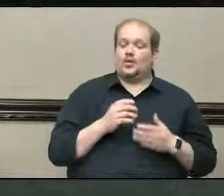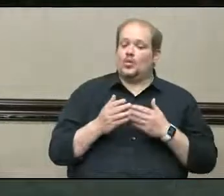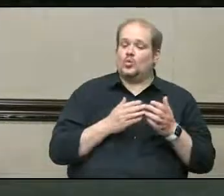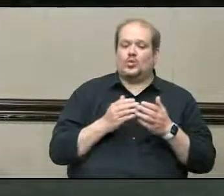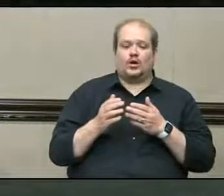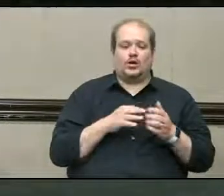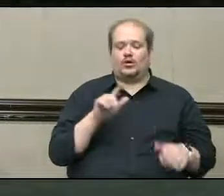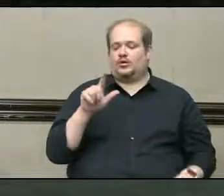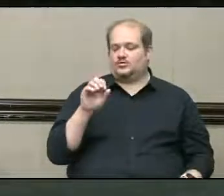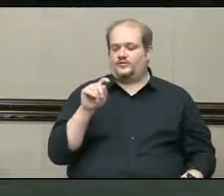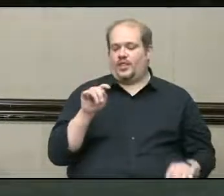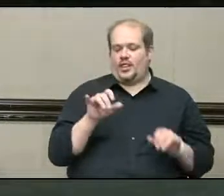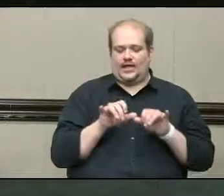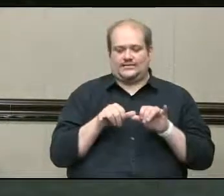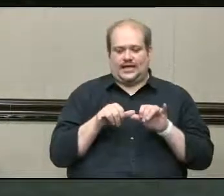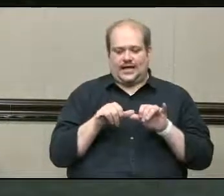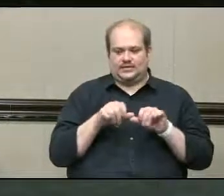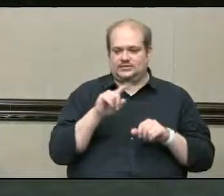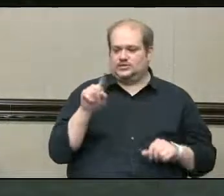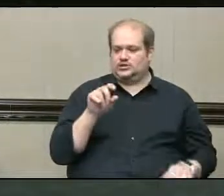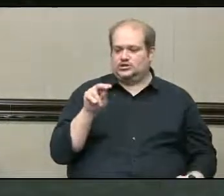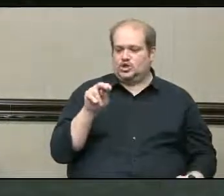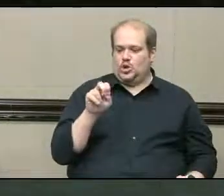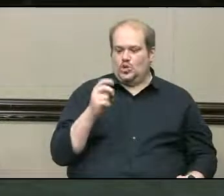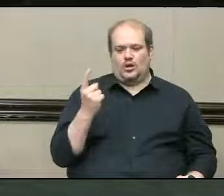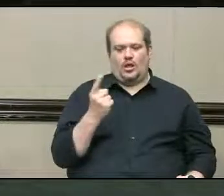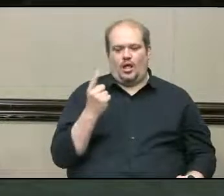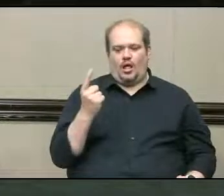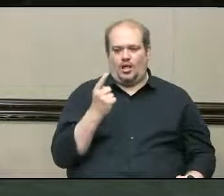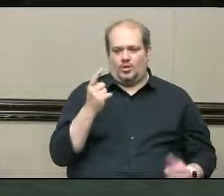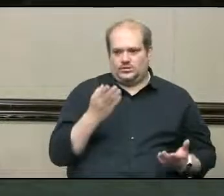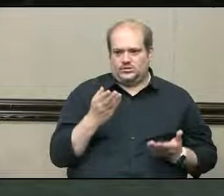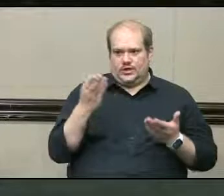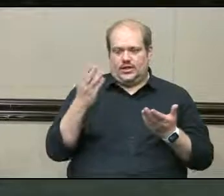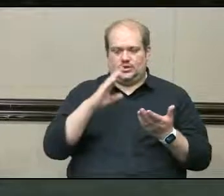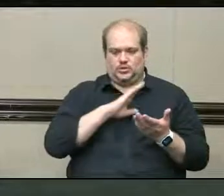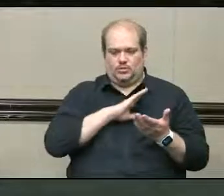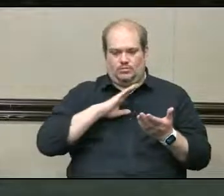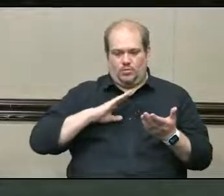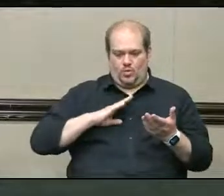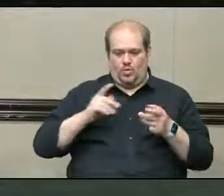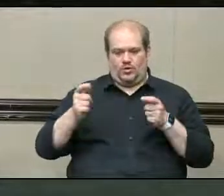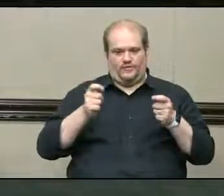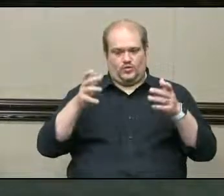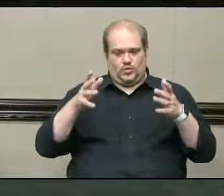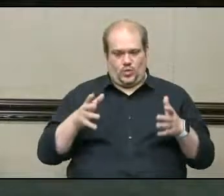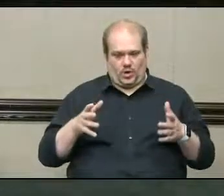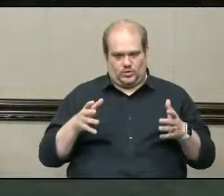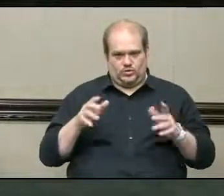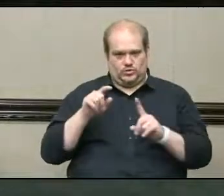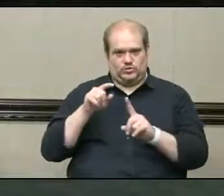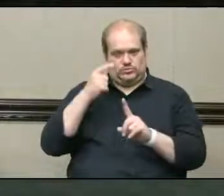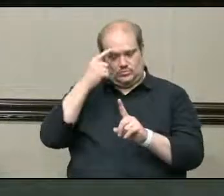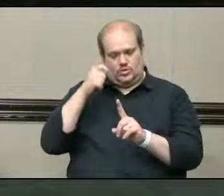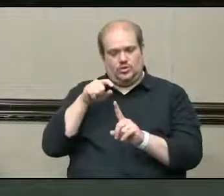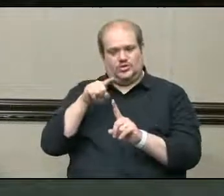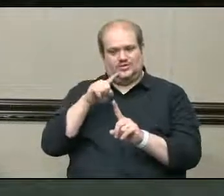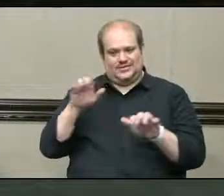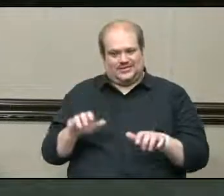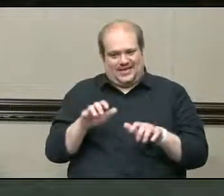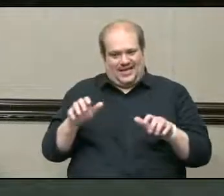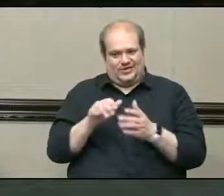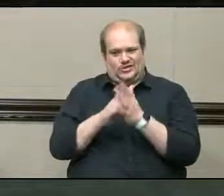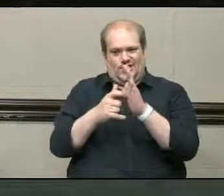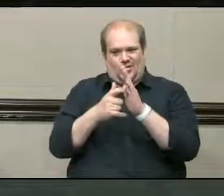Regardless of the lot size, zoning is always taken to the board of directors because it is an action